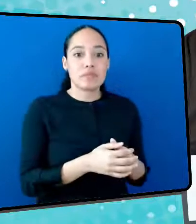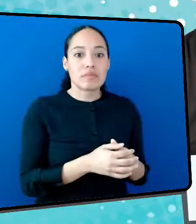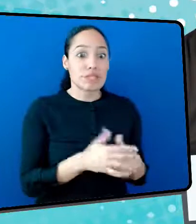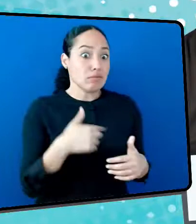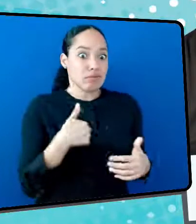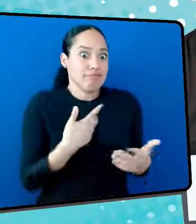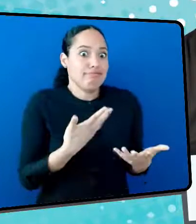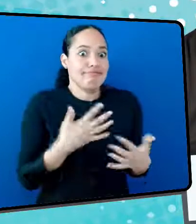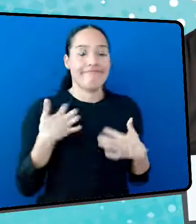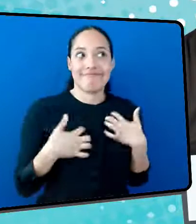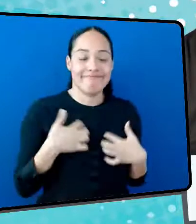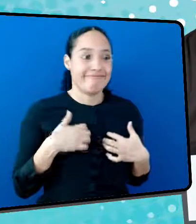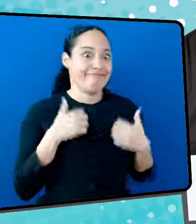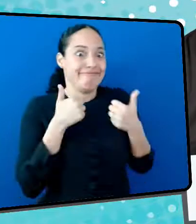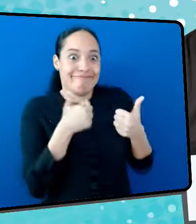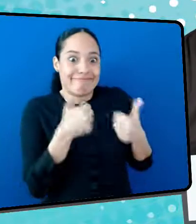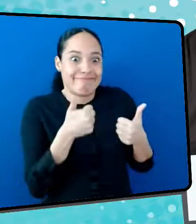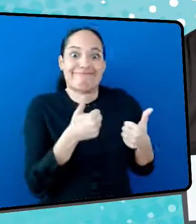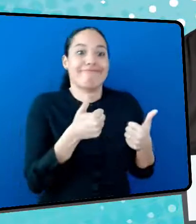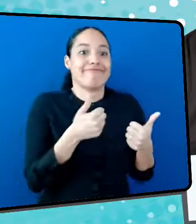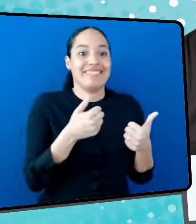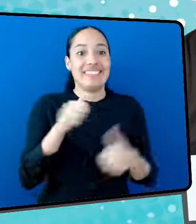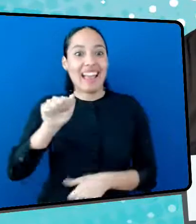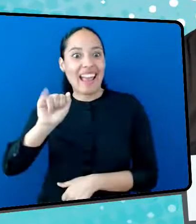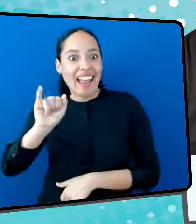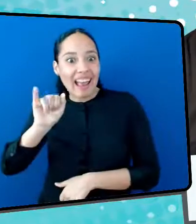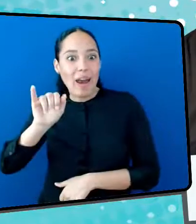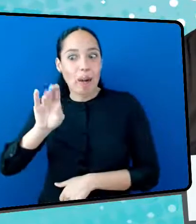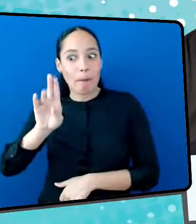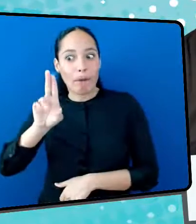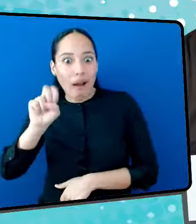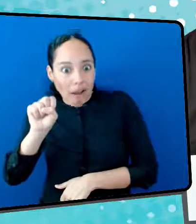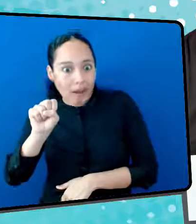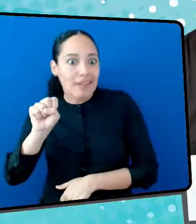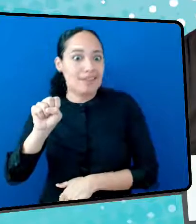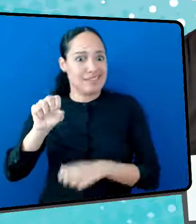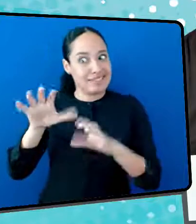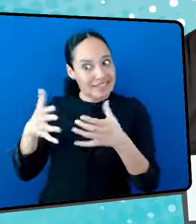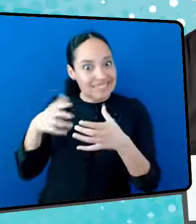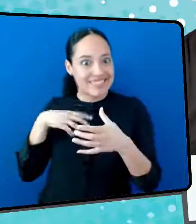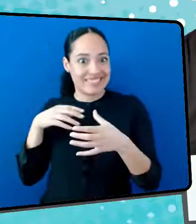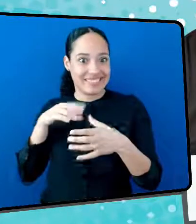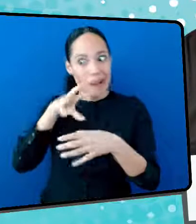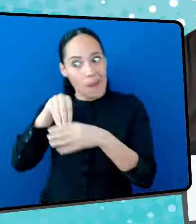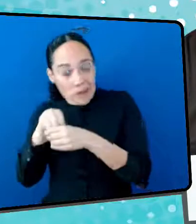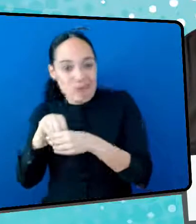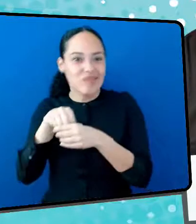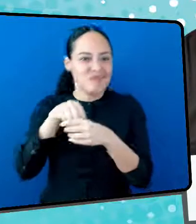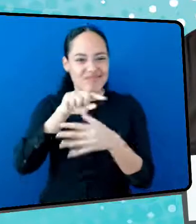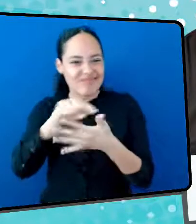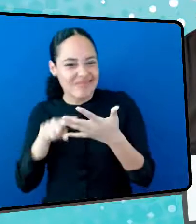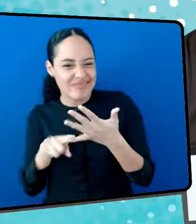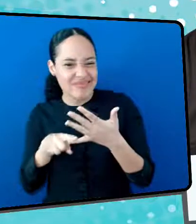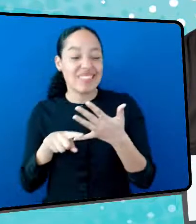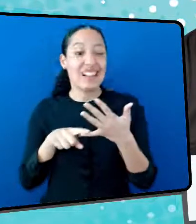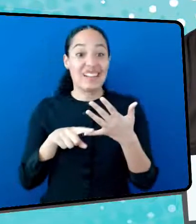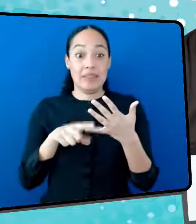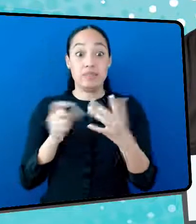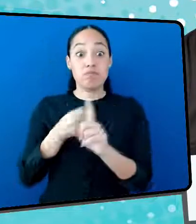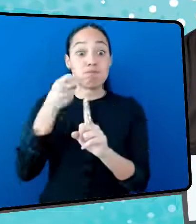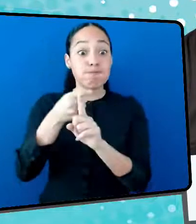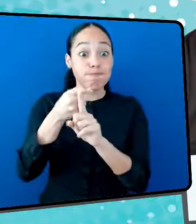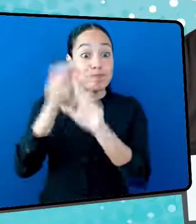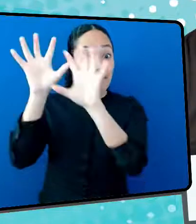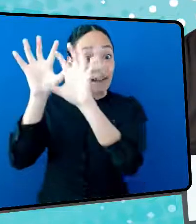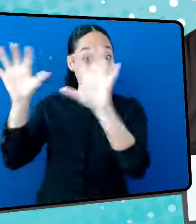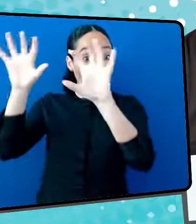work with Airbus. A lot of work with Microsoft actually on supercomputing, and then with the whole cloud thing coming along, I actually then moved to